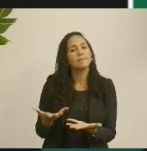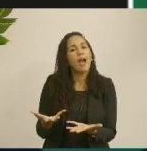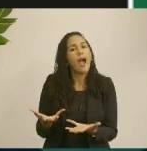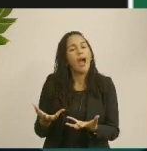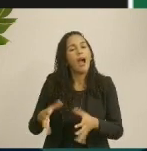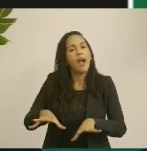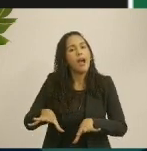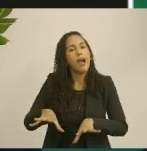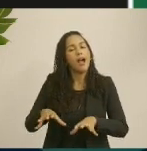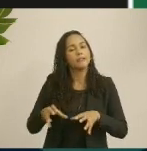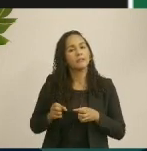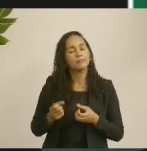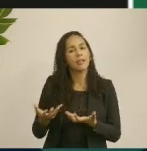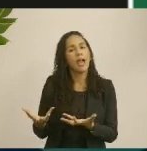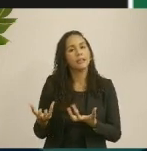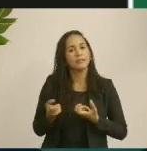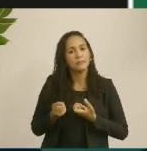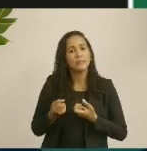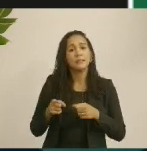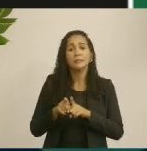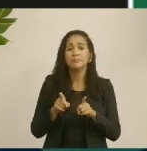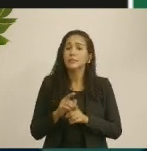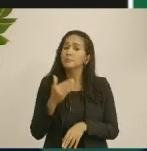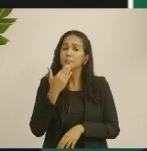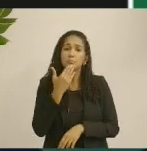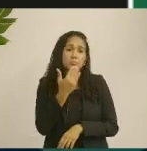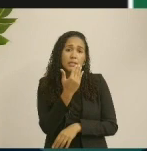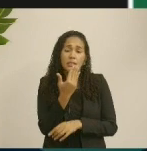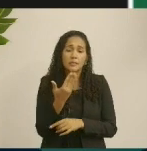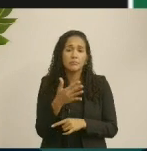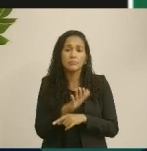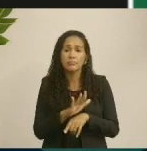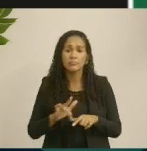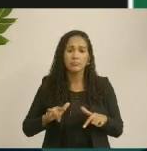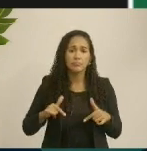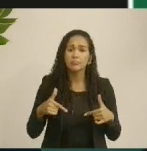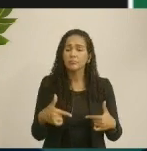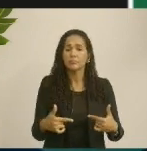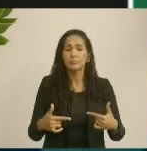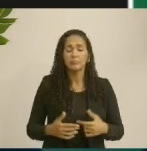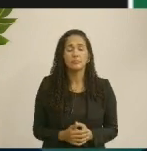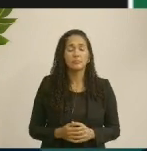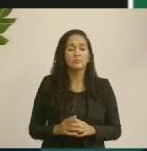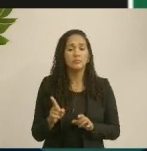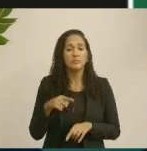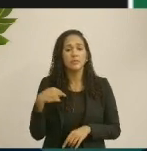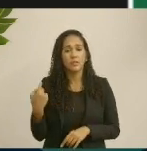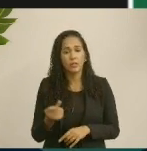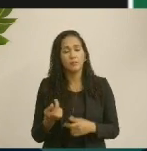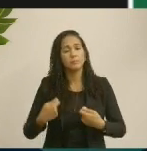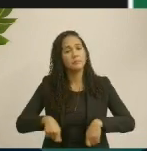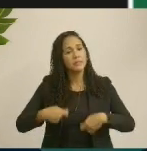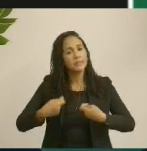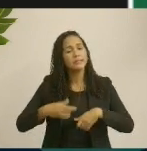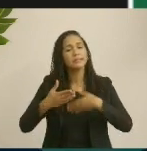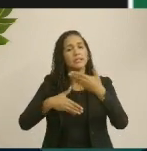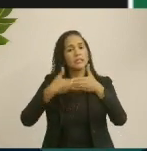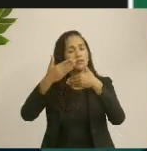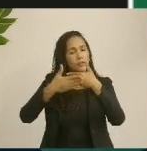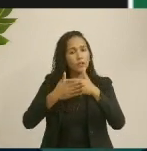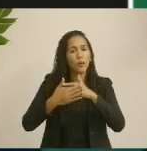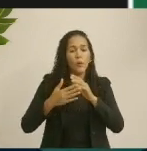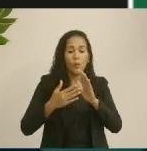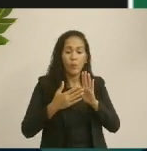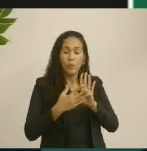we still have a long ways to go, especially in sustaining the financial model and coming up with innovative financial